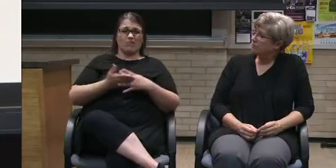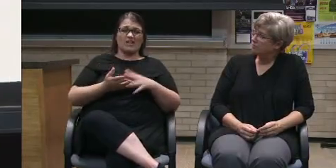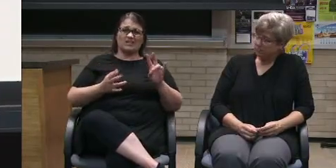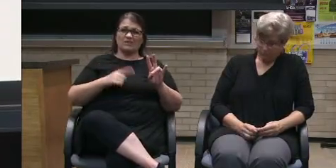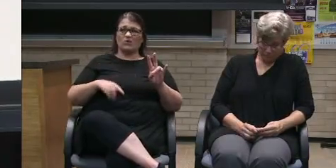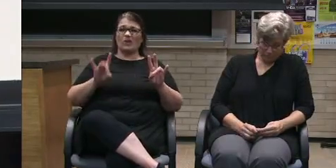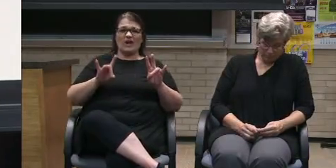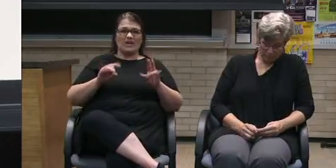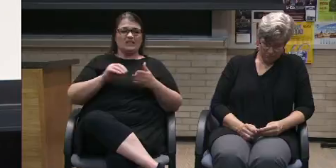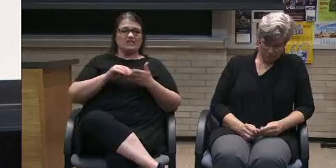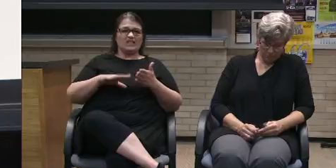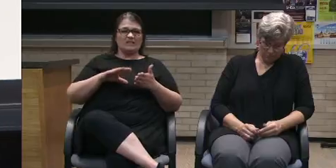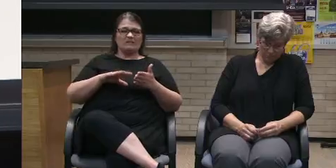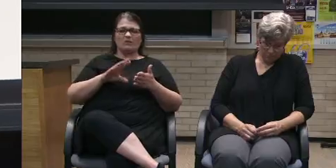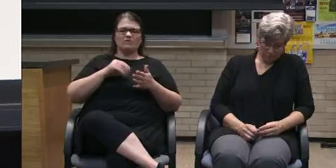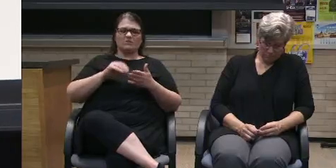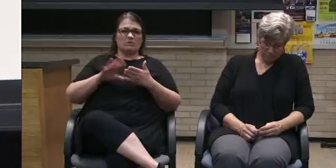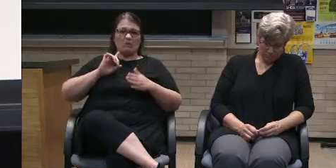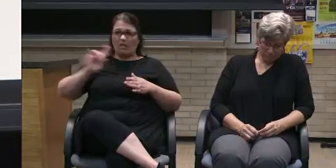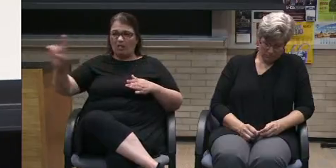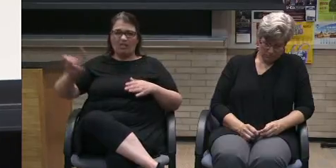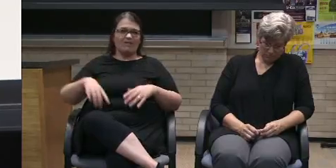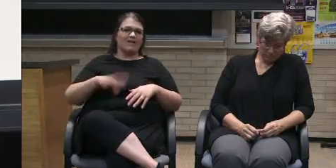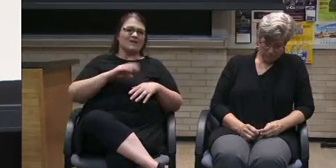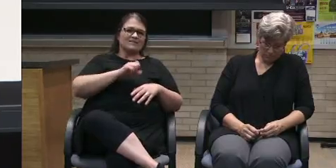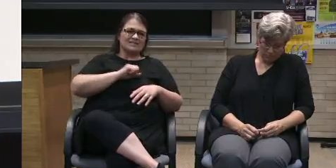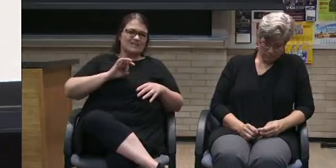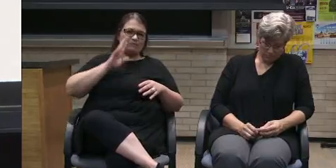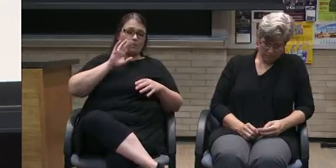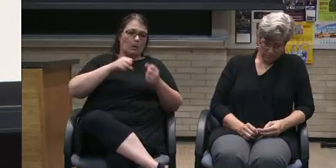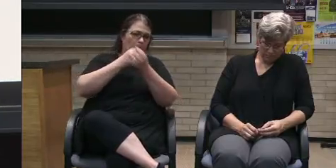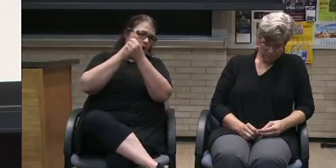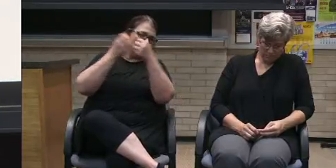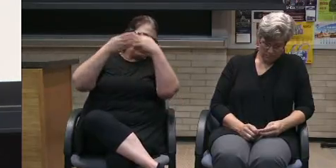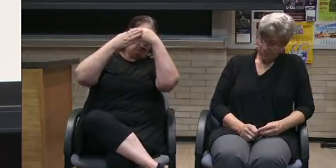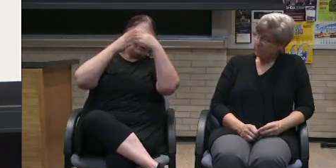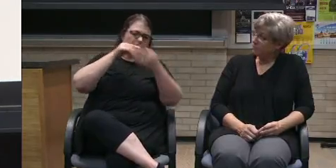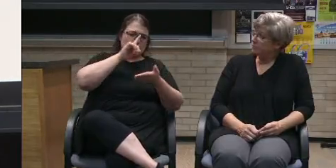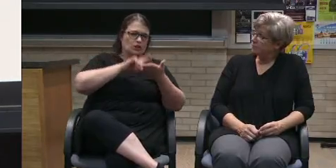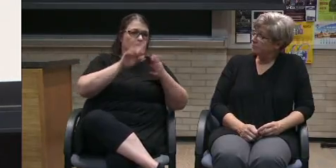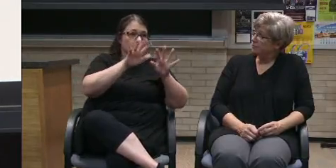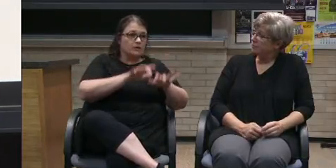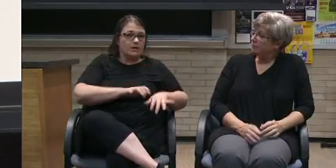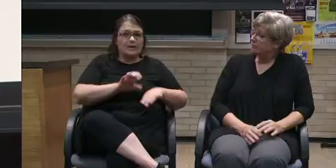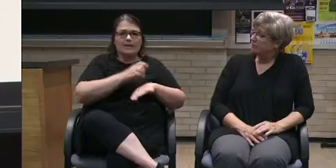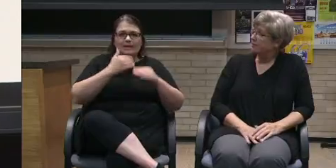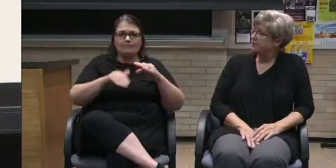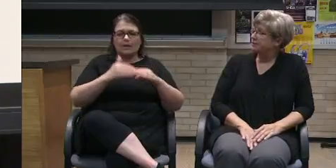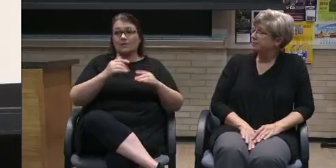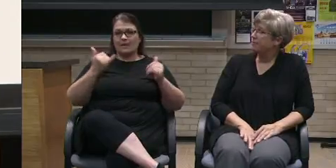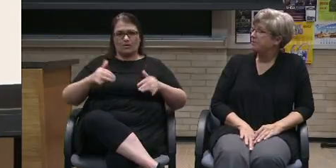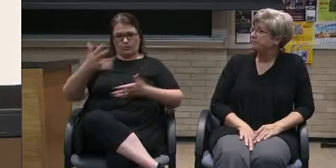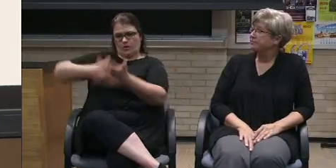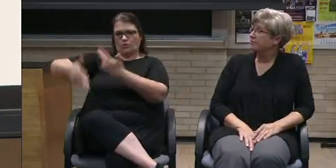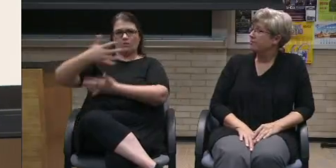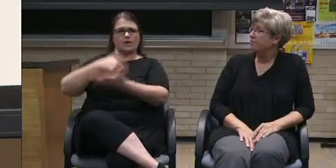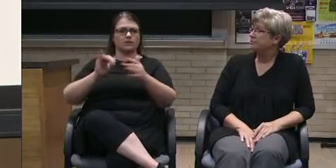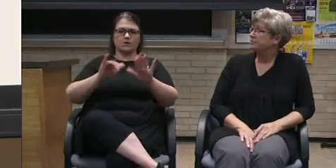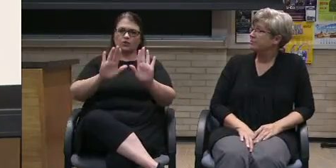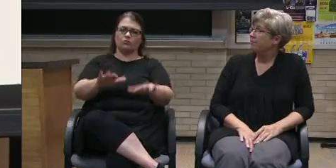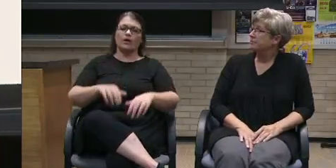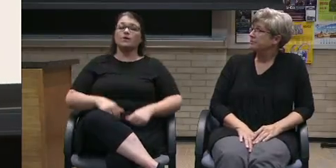offices and checked their email. Now they were hanging out, having conversation with students. It was great. At Canton, our dining